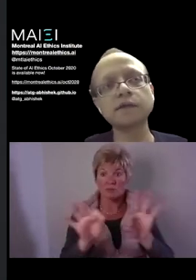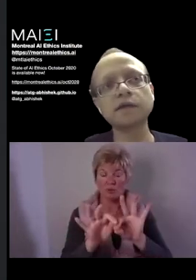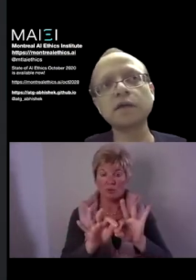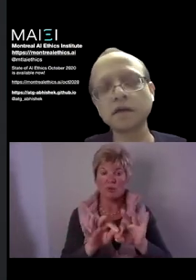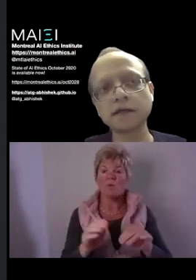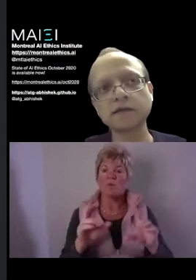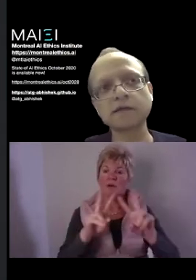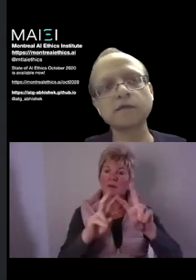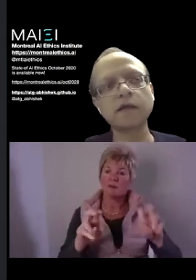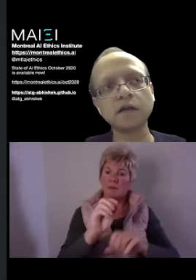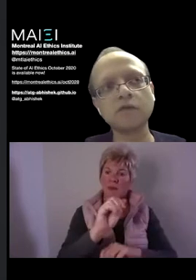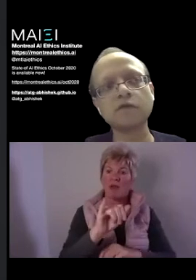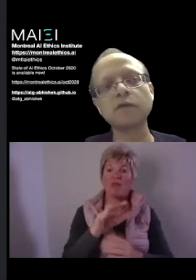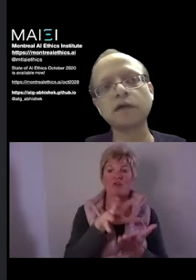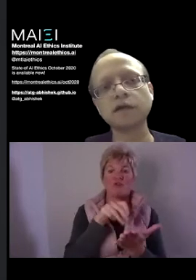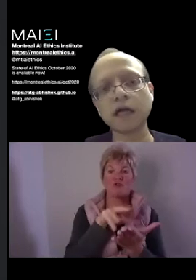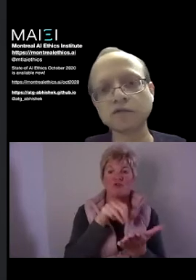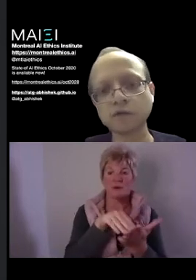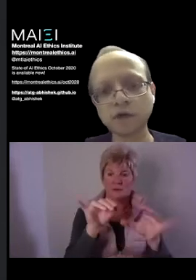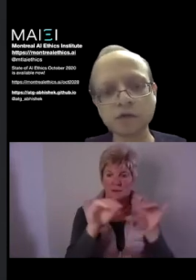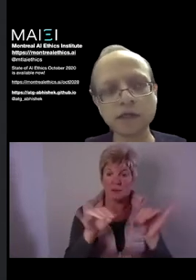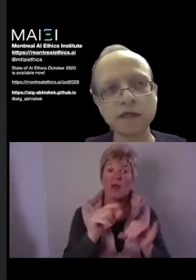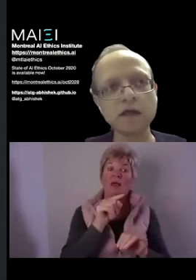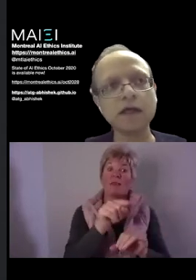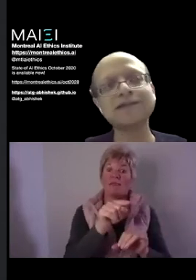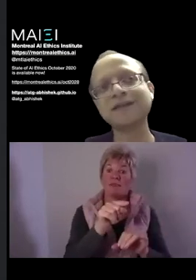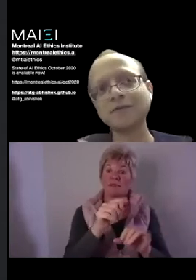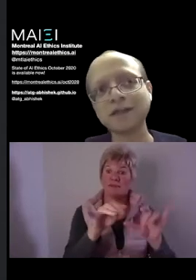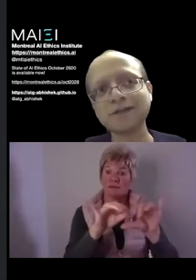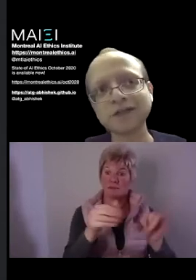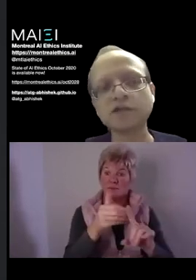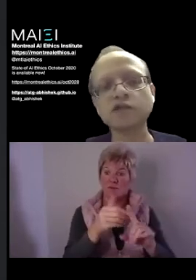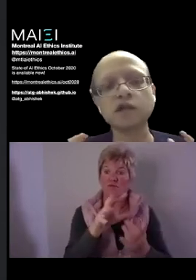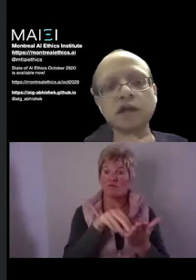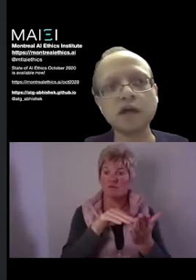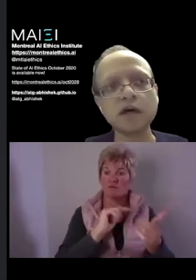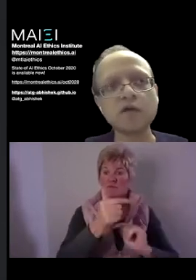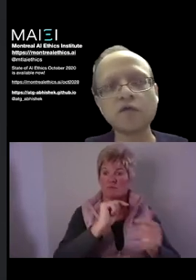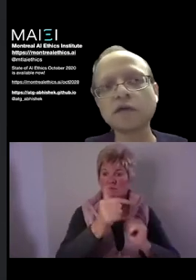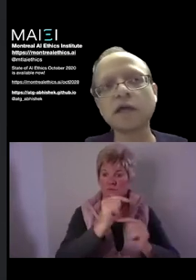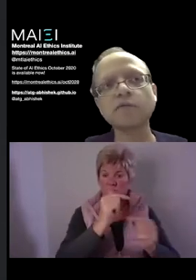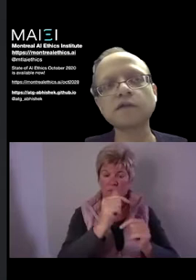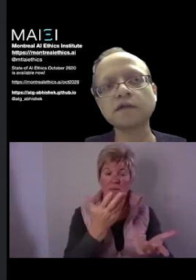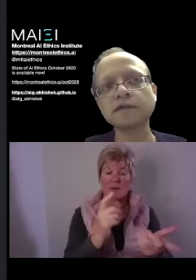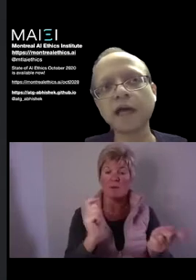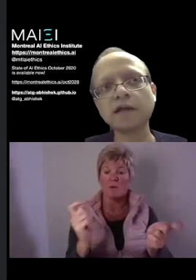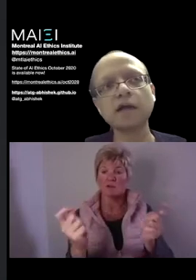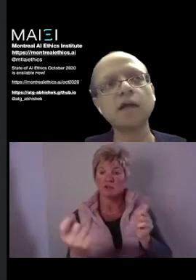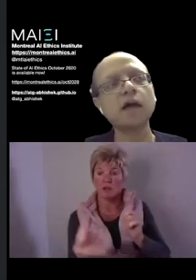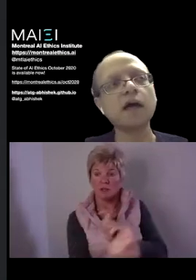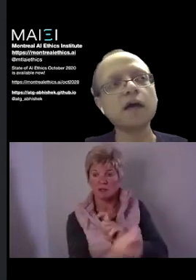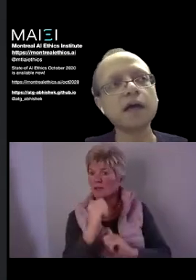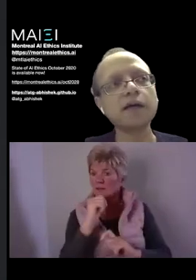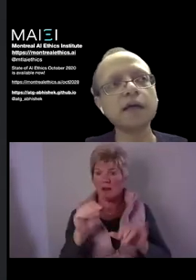systems, these are learning systems. They learn from their interaction with real world data. And so that might change over time. It's not static.